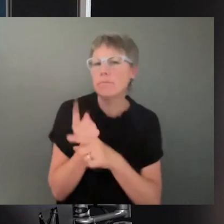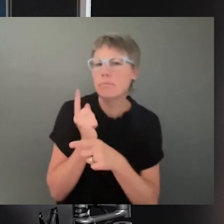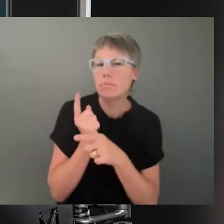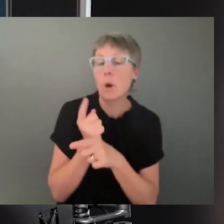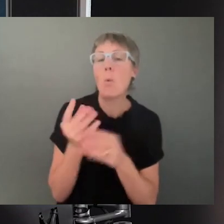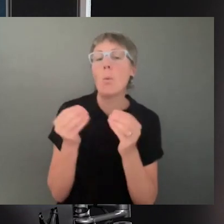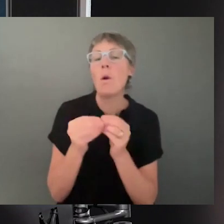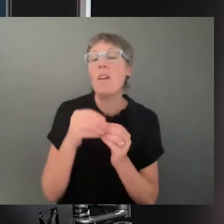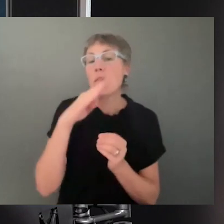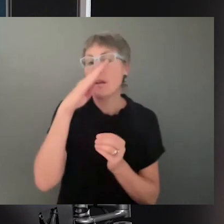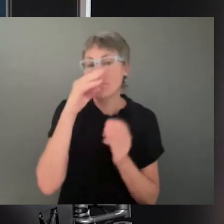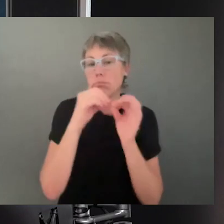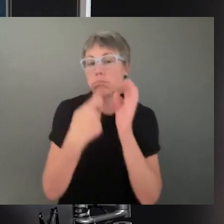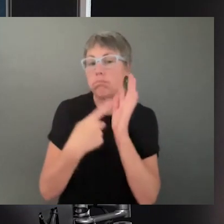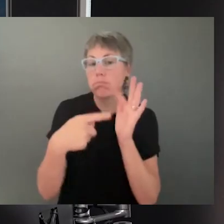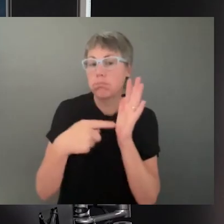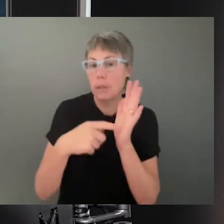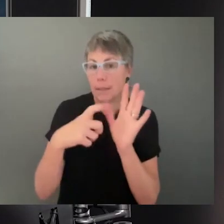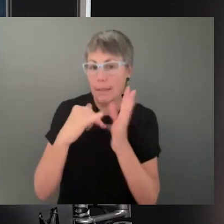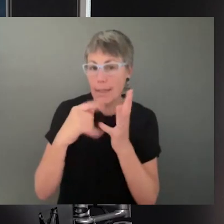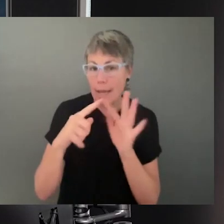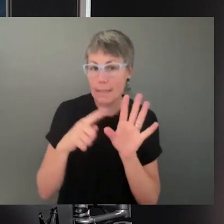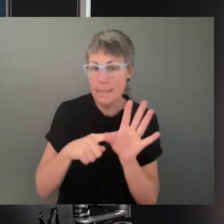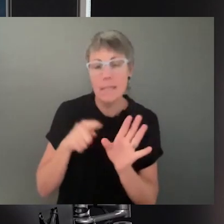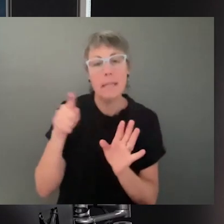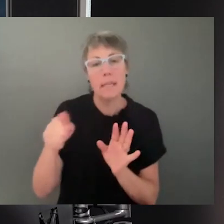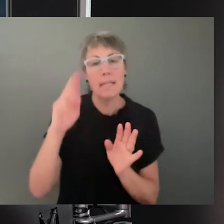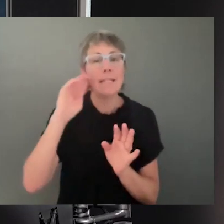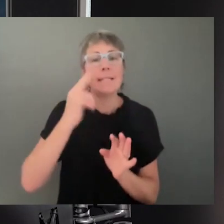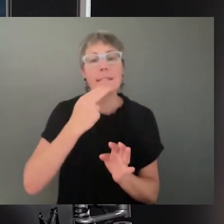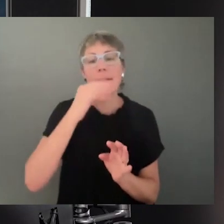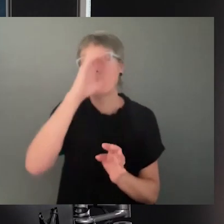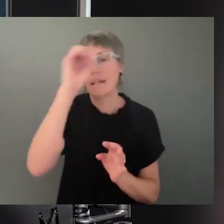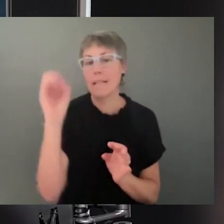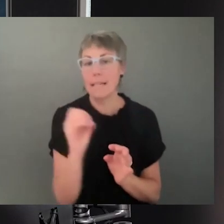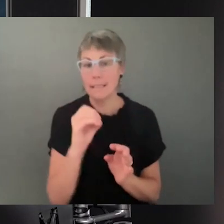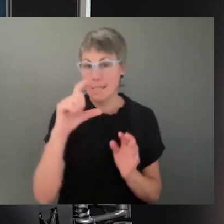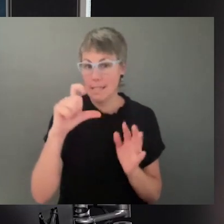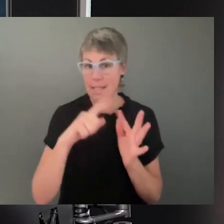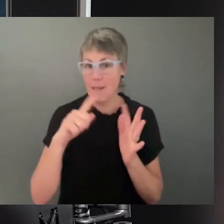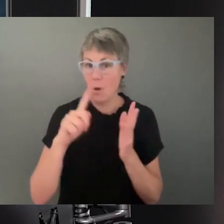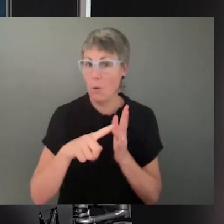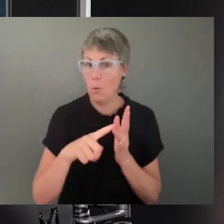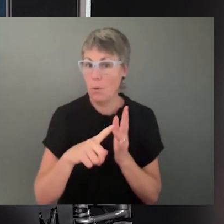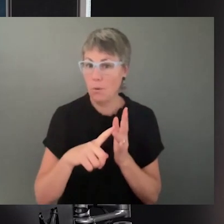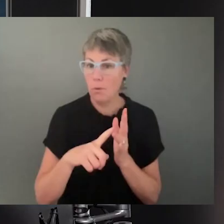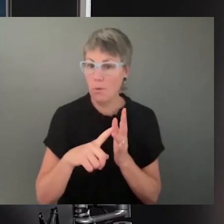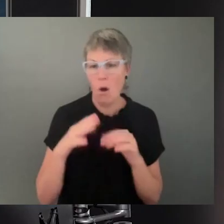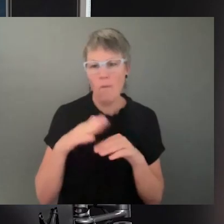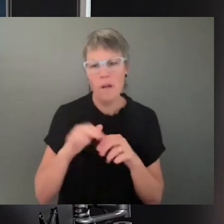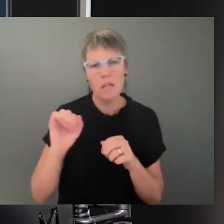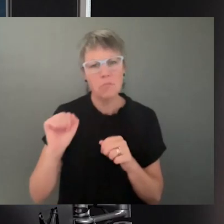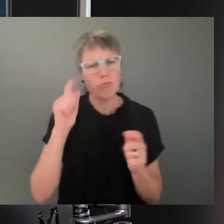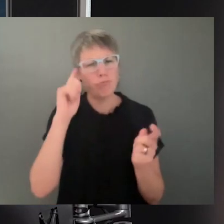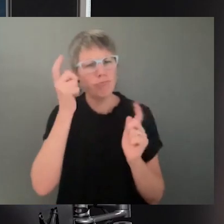with us. And we will be chatting more in just a few moments with Brett Casey, the CEO of Deaf Connect, about